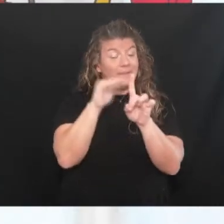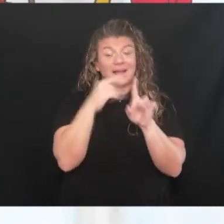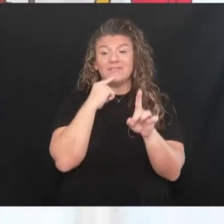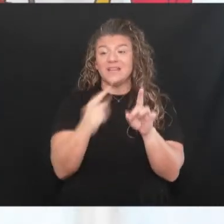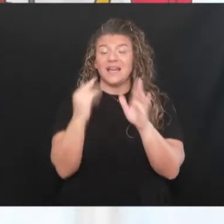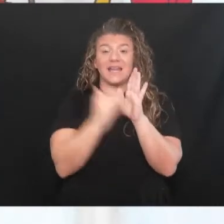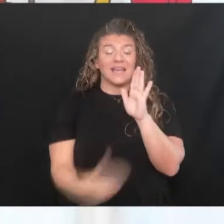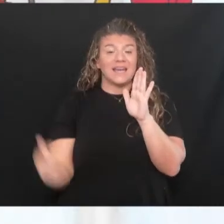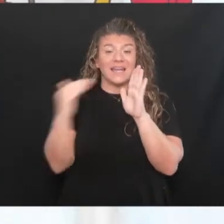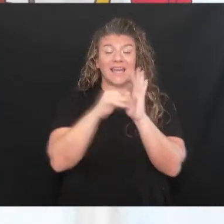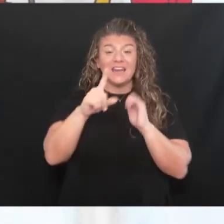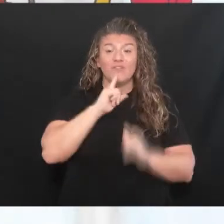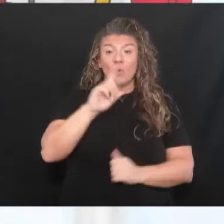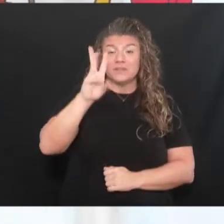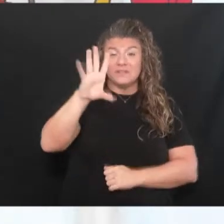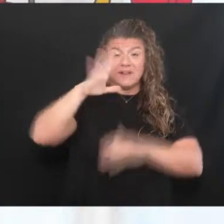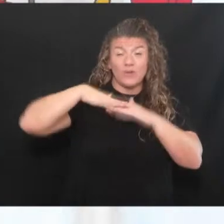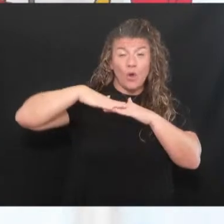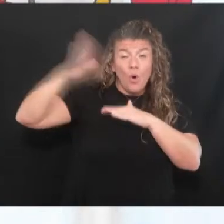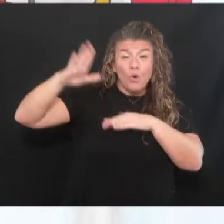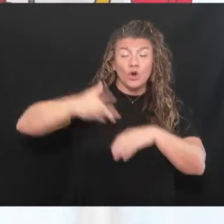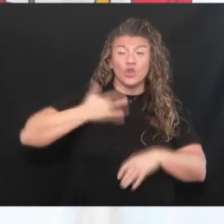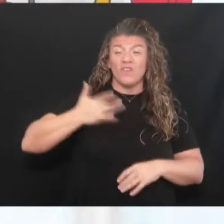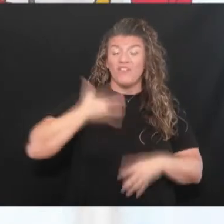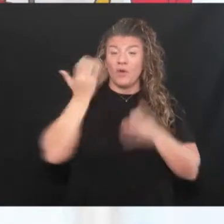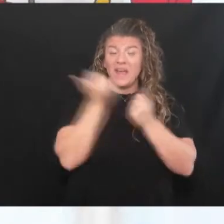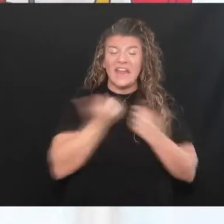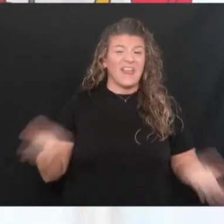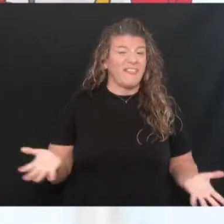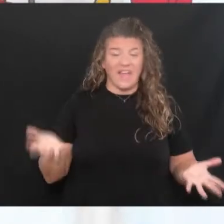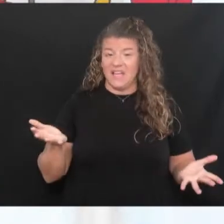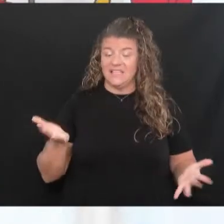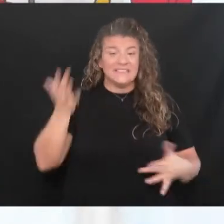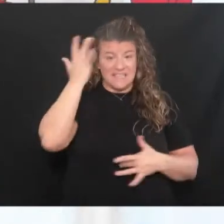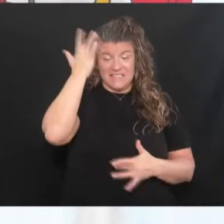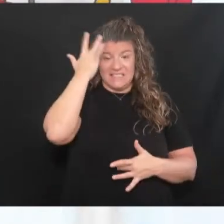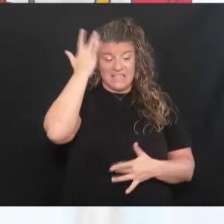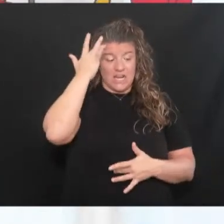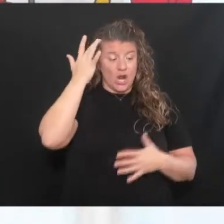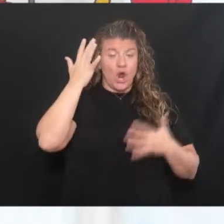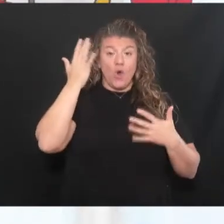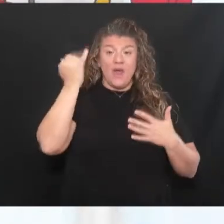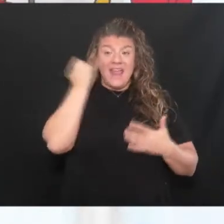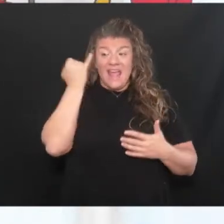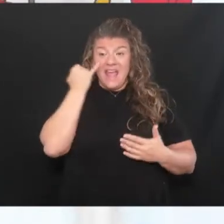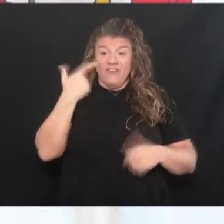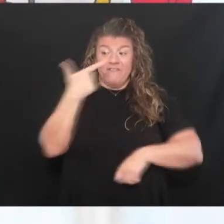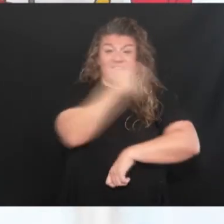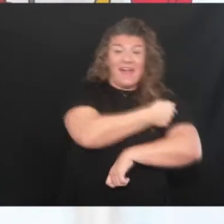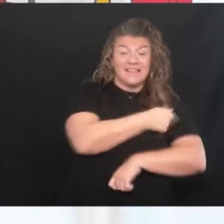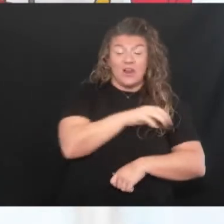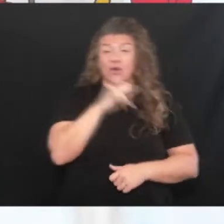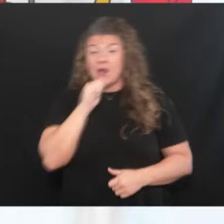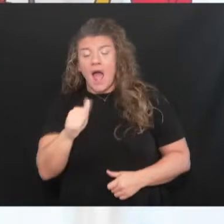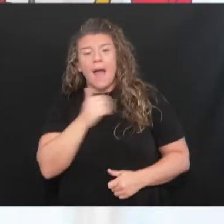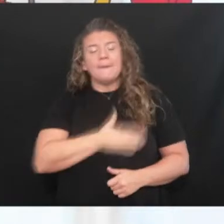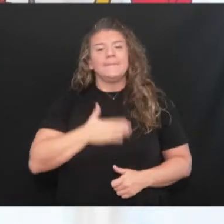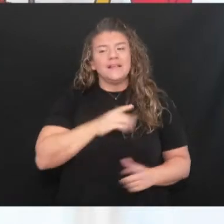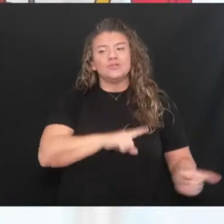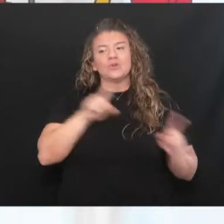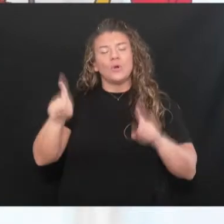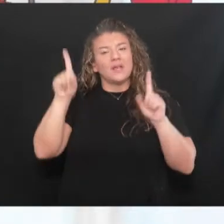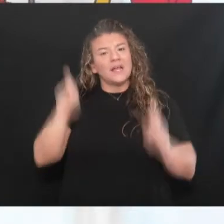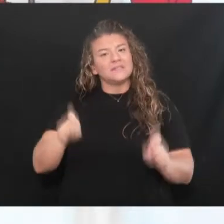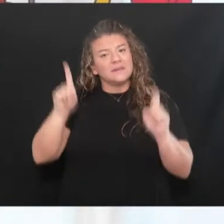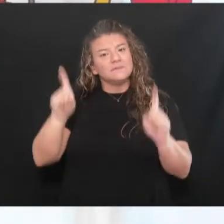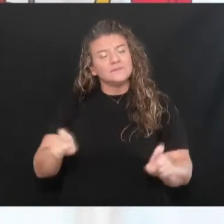over, if you're 65 and older and you get any kind of symptoms whatsoever, whether you be vaccinated or not, please go get tested.